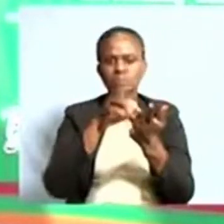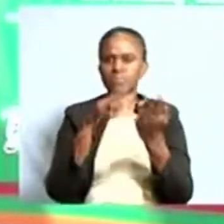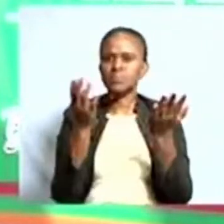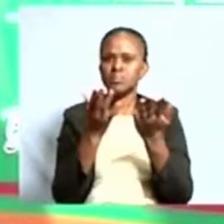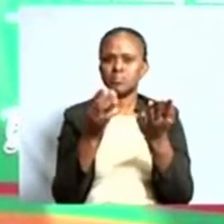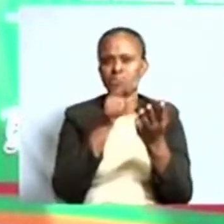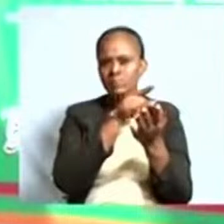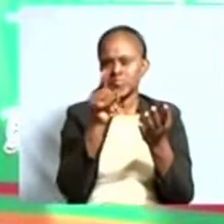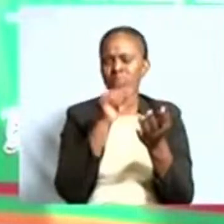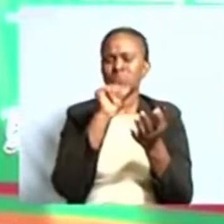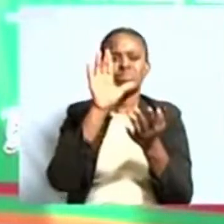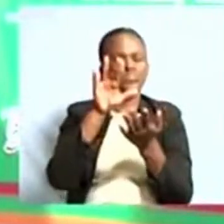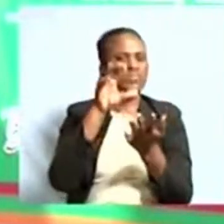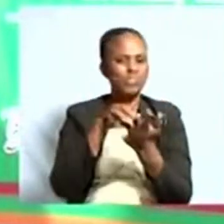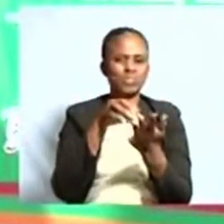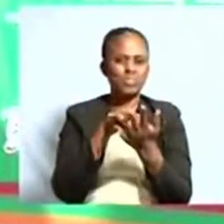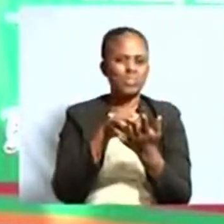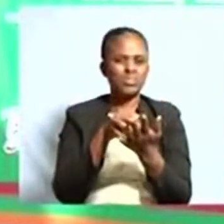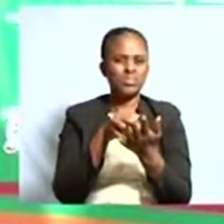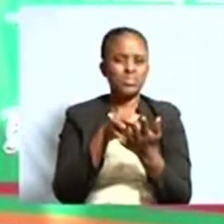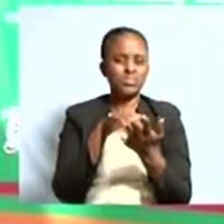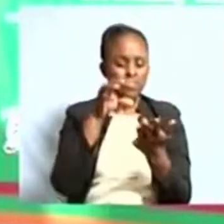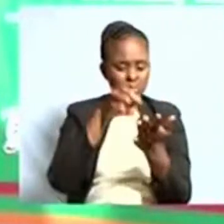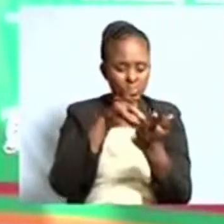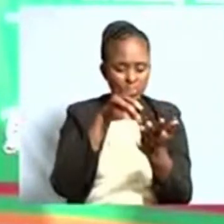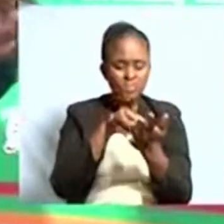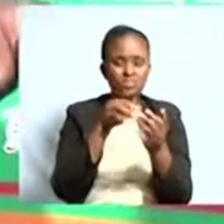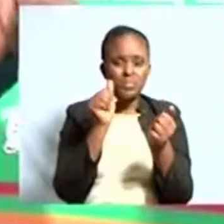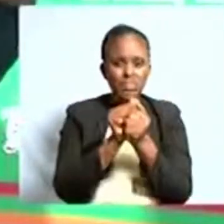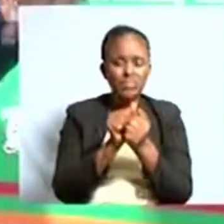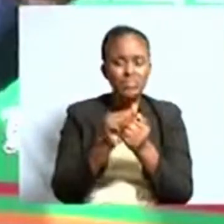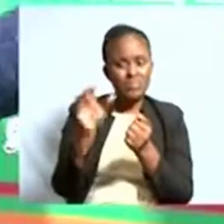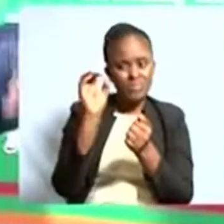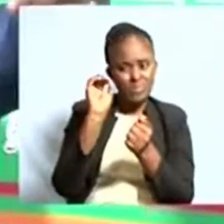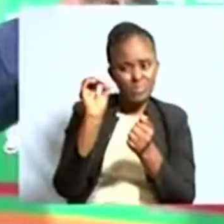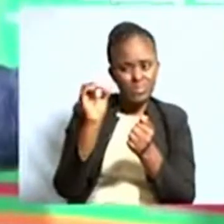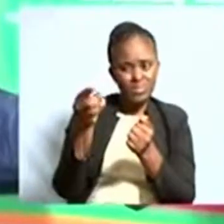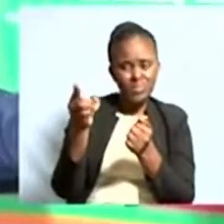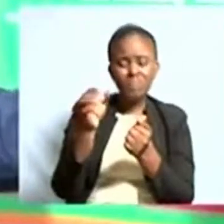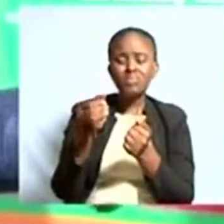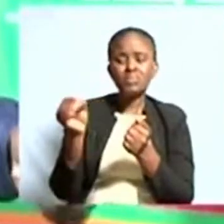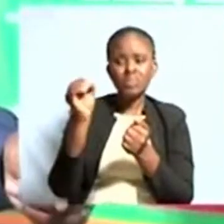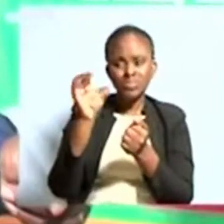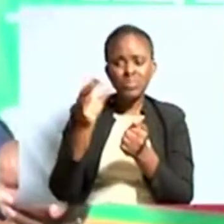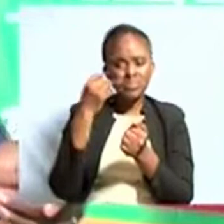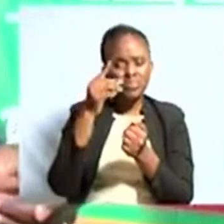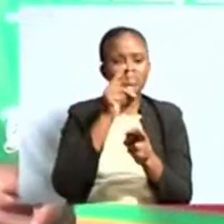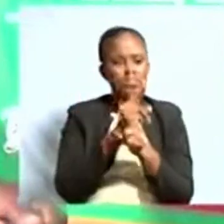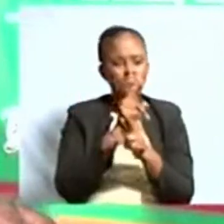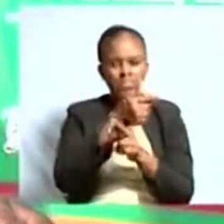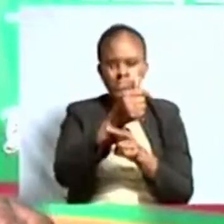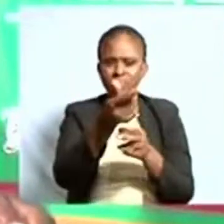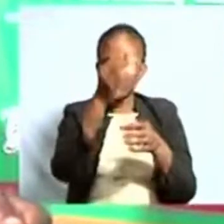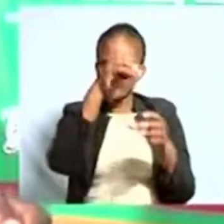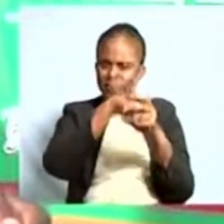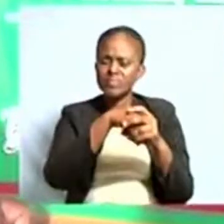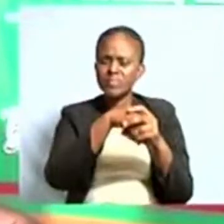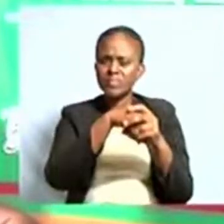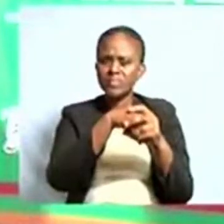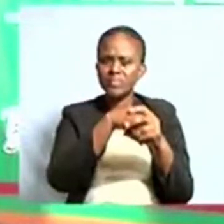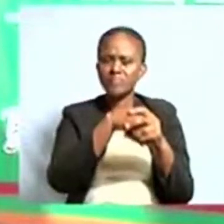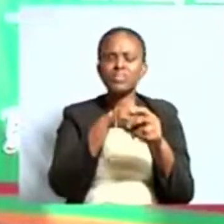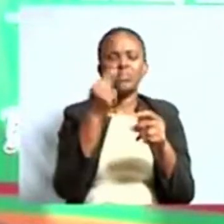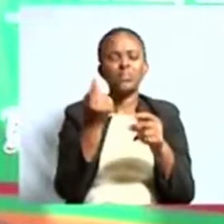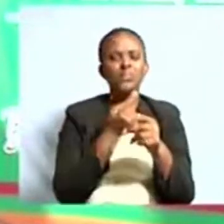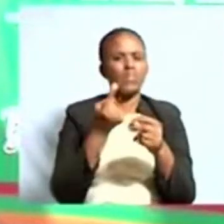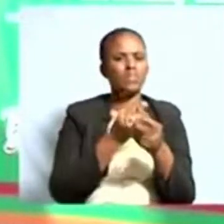That is not your case. The case is with the owners of the rights. You come in as just a